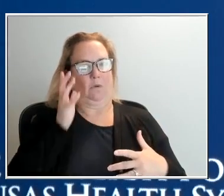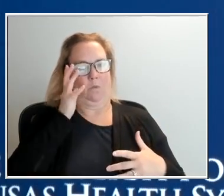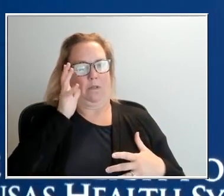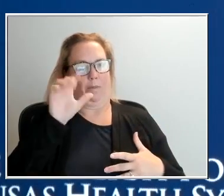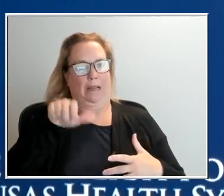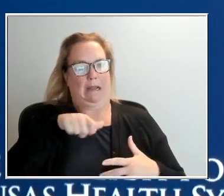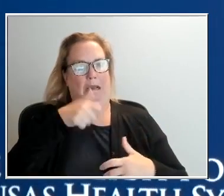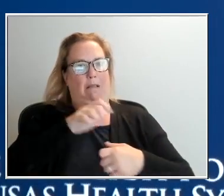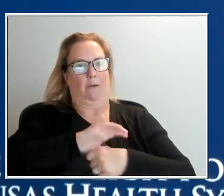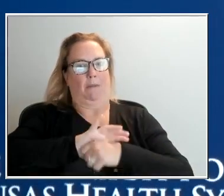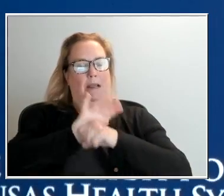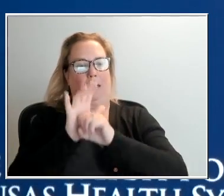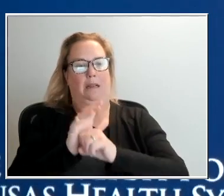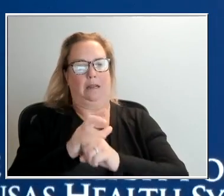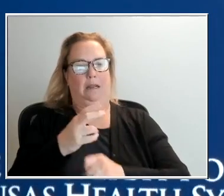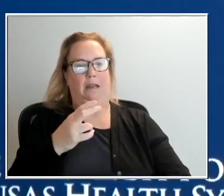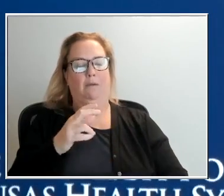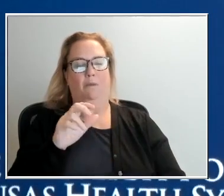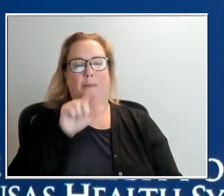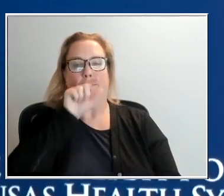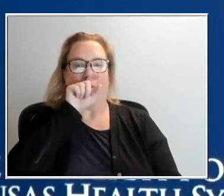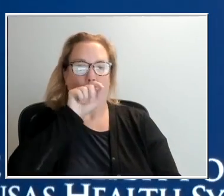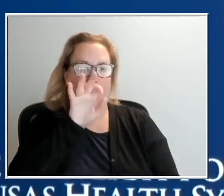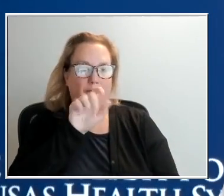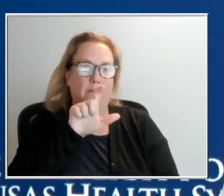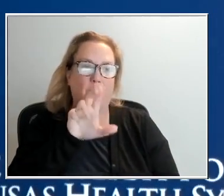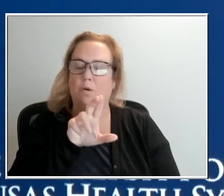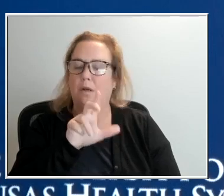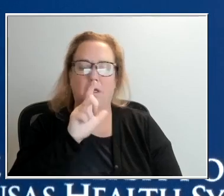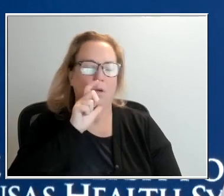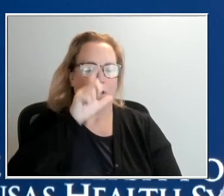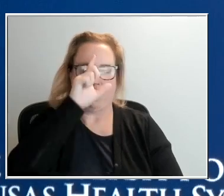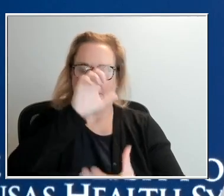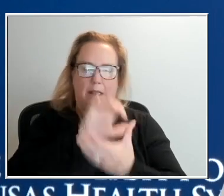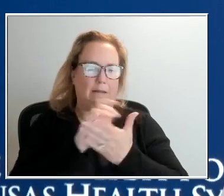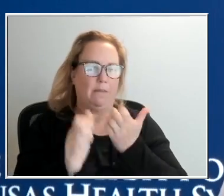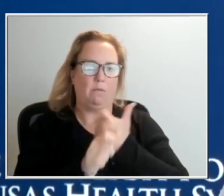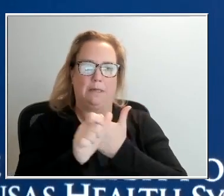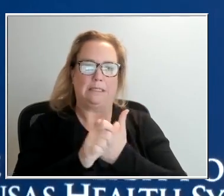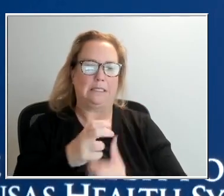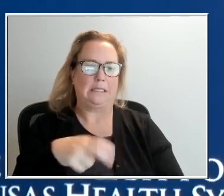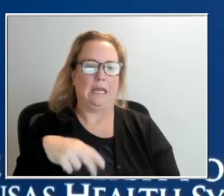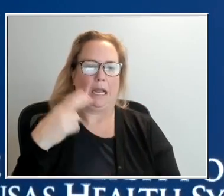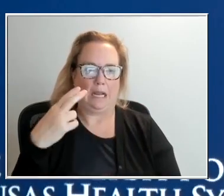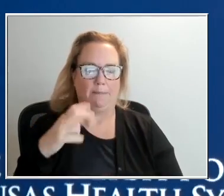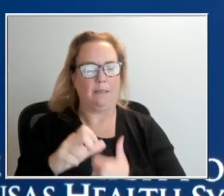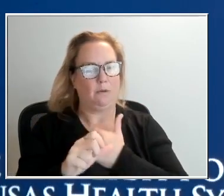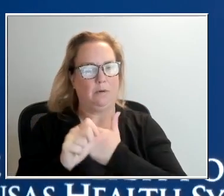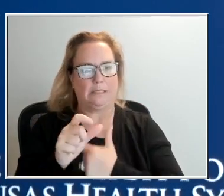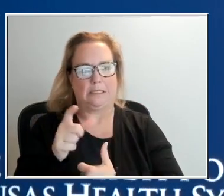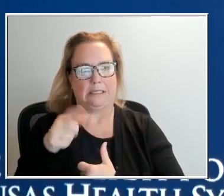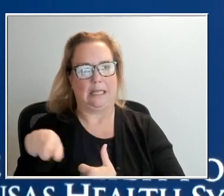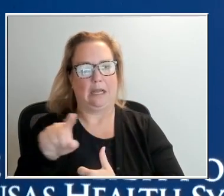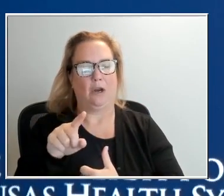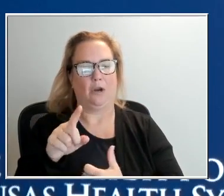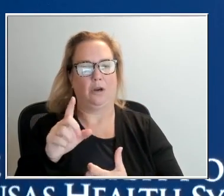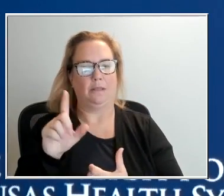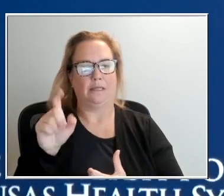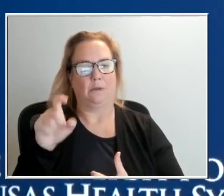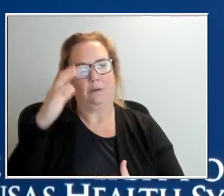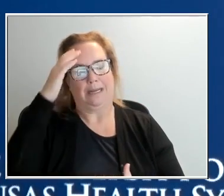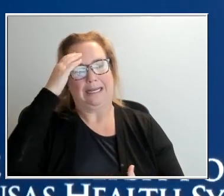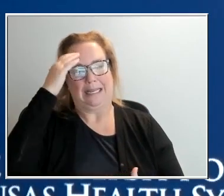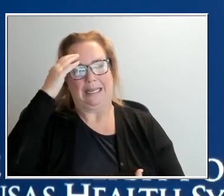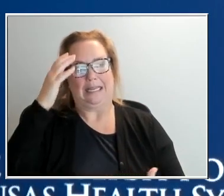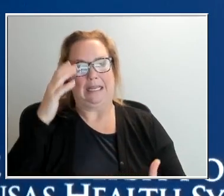with avian influenza? We don't believe that the risk is high, but the risk is always there, and certainly that's why we need these good